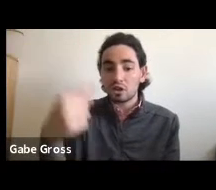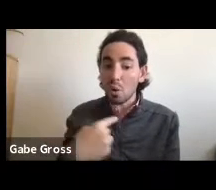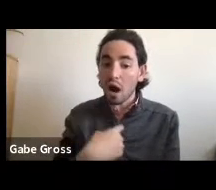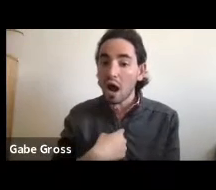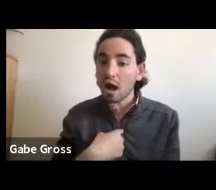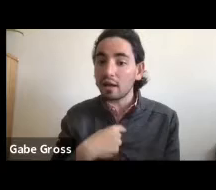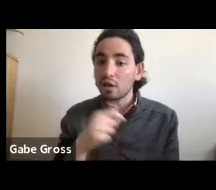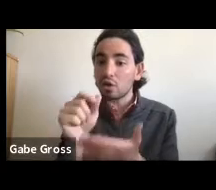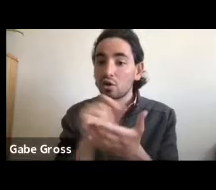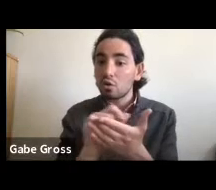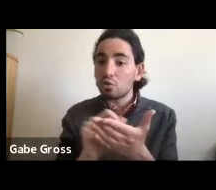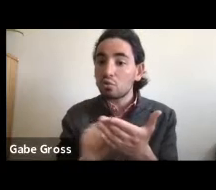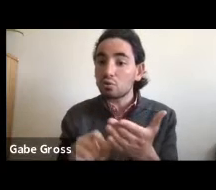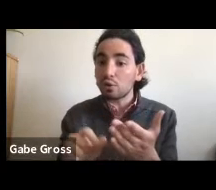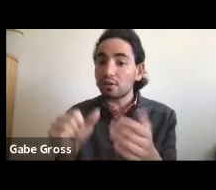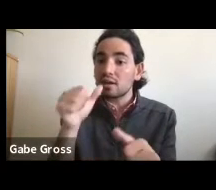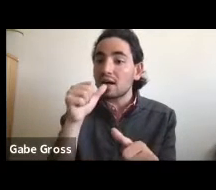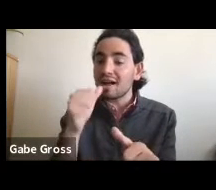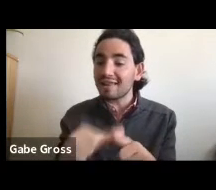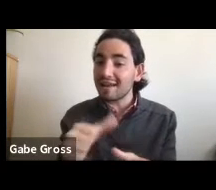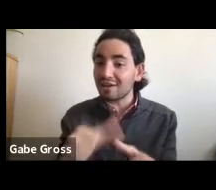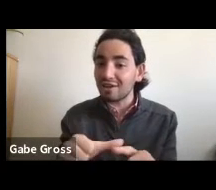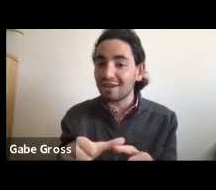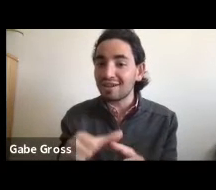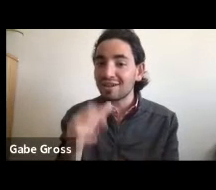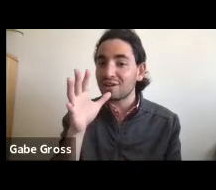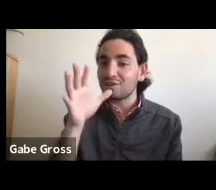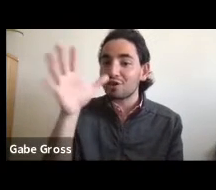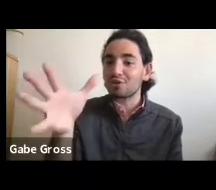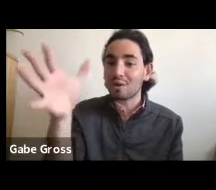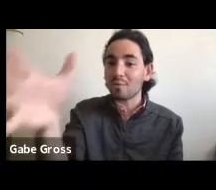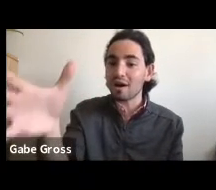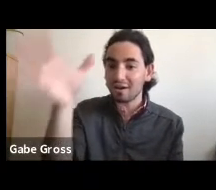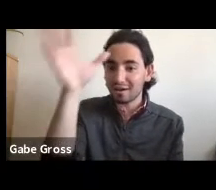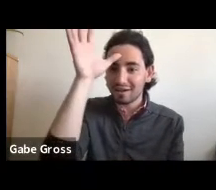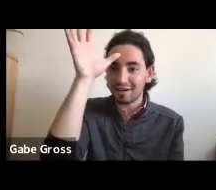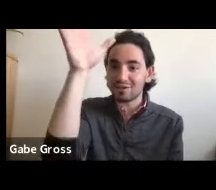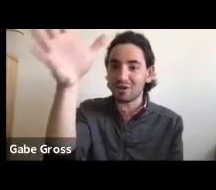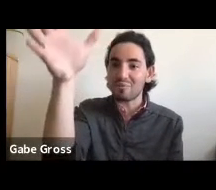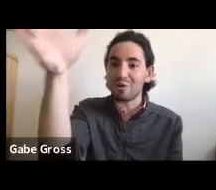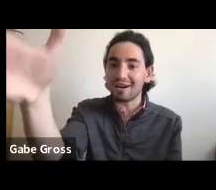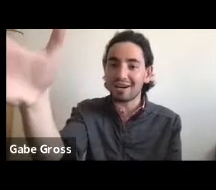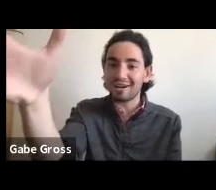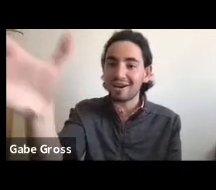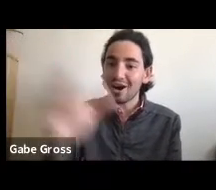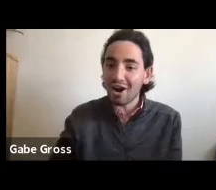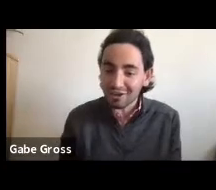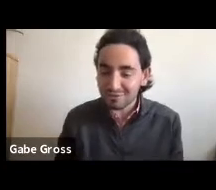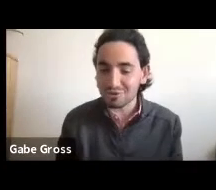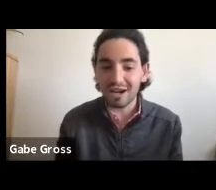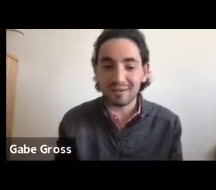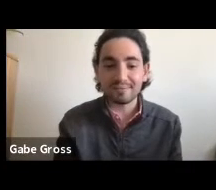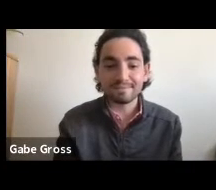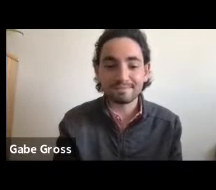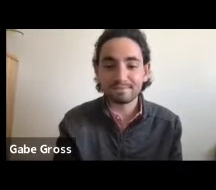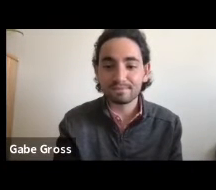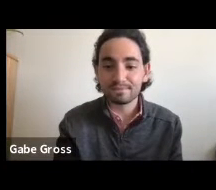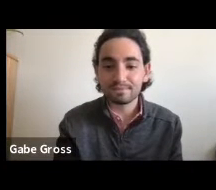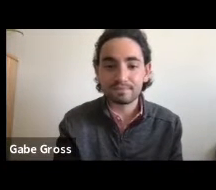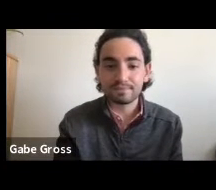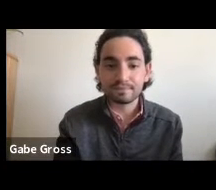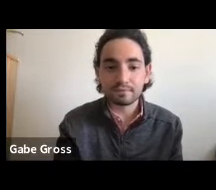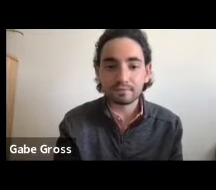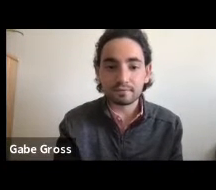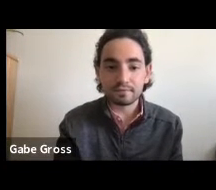grandpa. So I wrote a letter to grandma and grandpa. Awesome